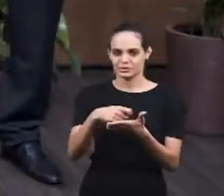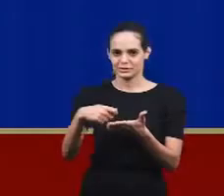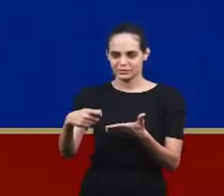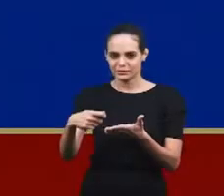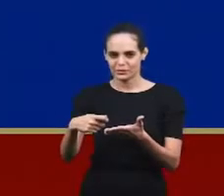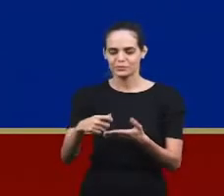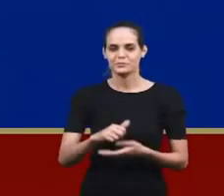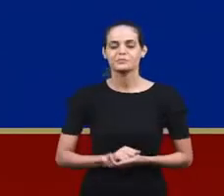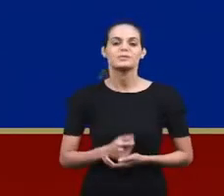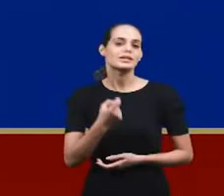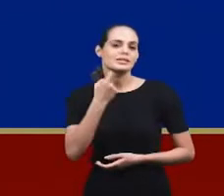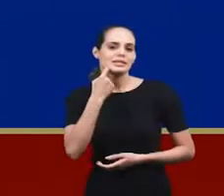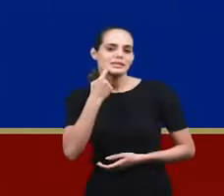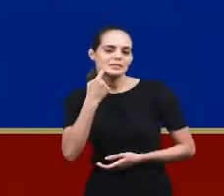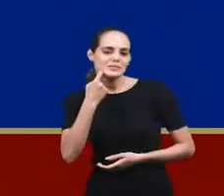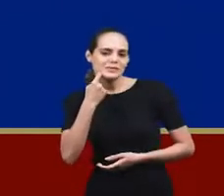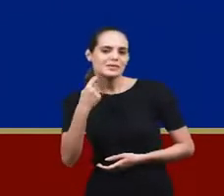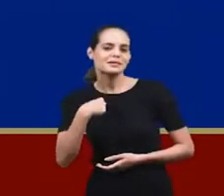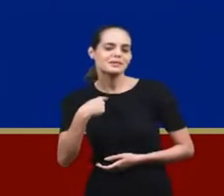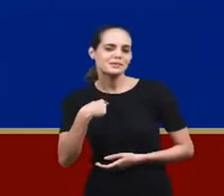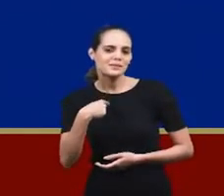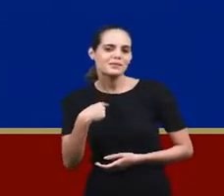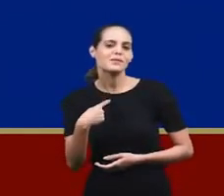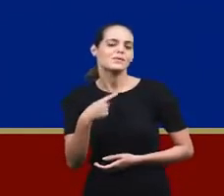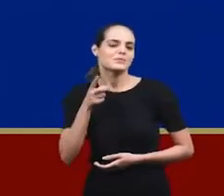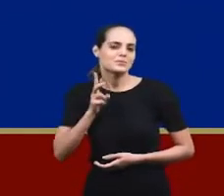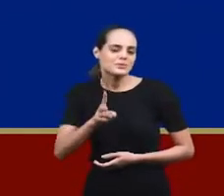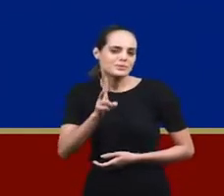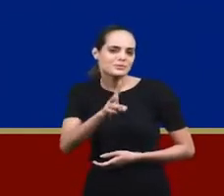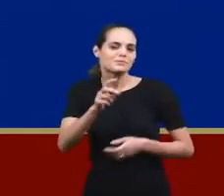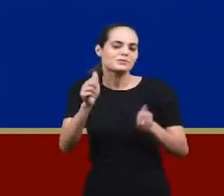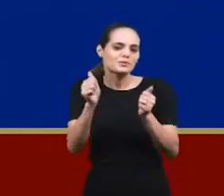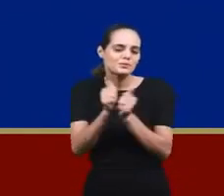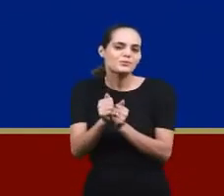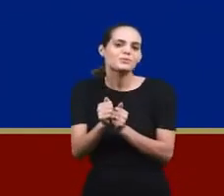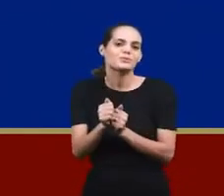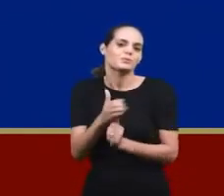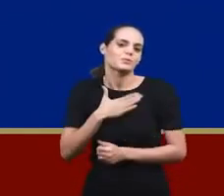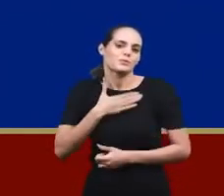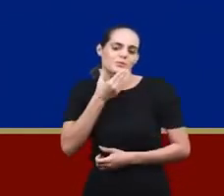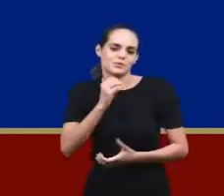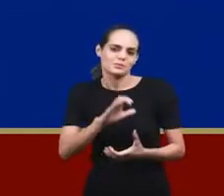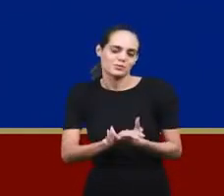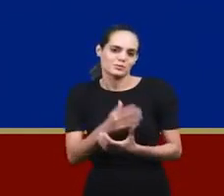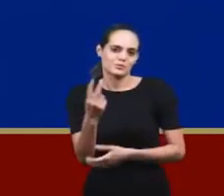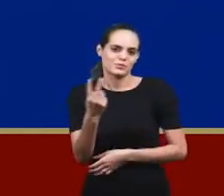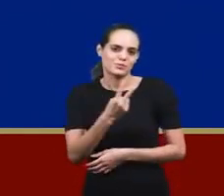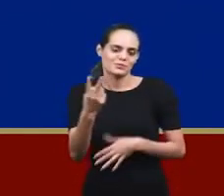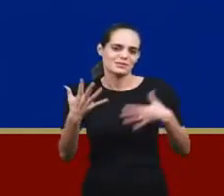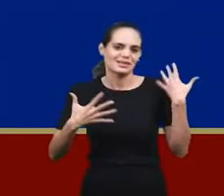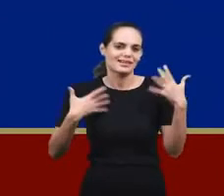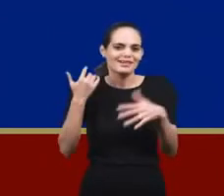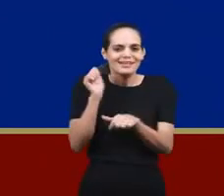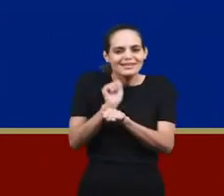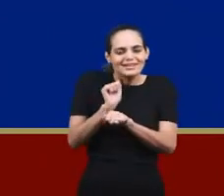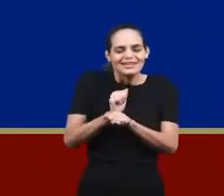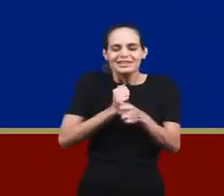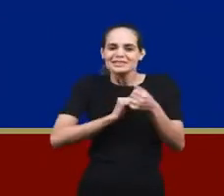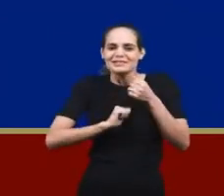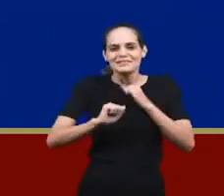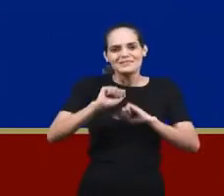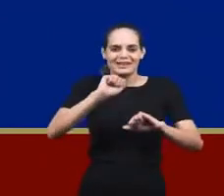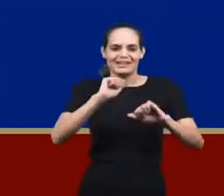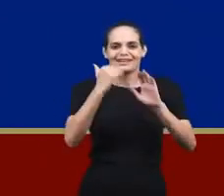Mary Source. She says, "Every Friday, my husband and I are happy to wait for the program to come